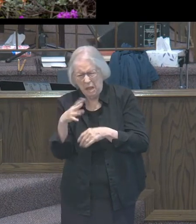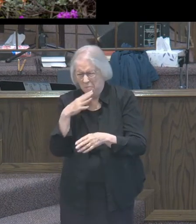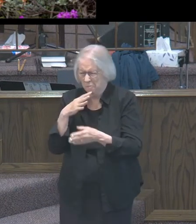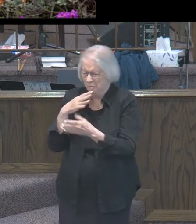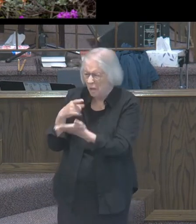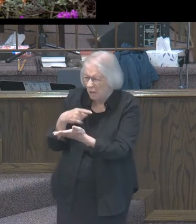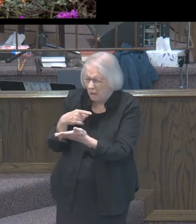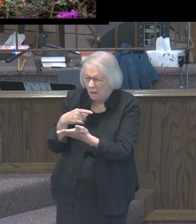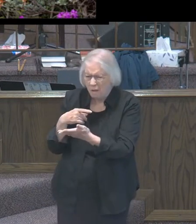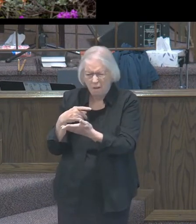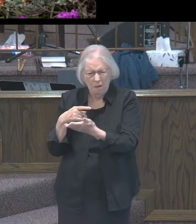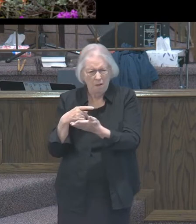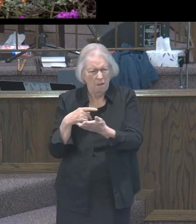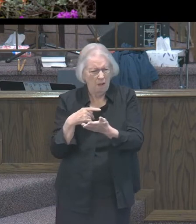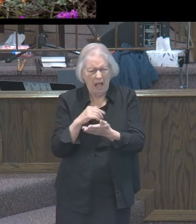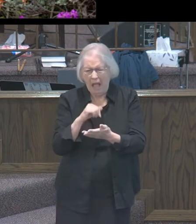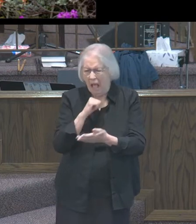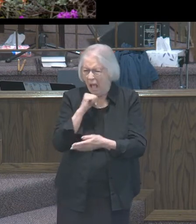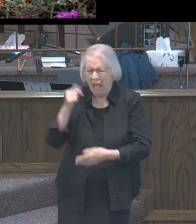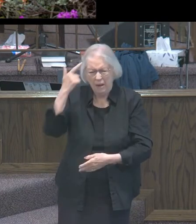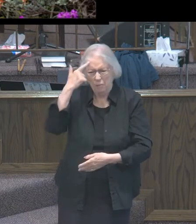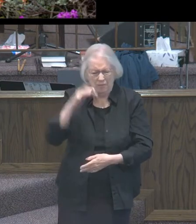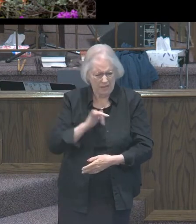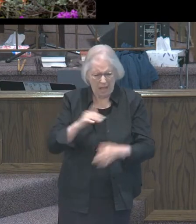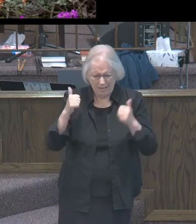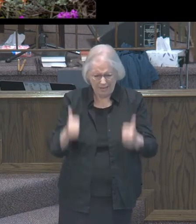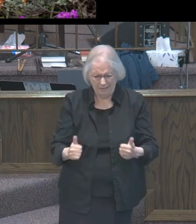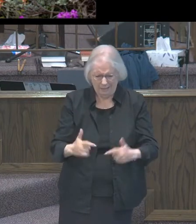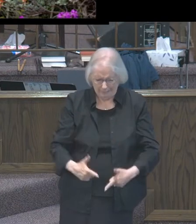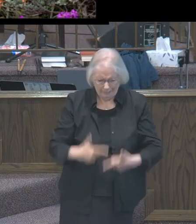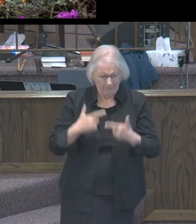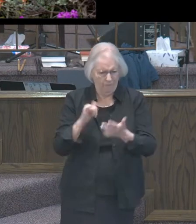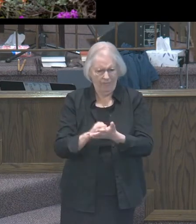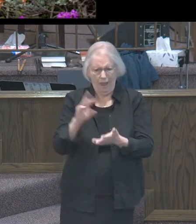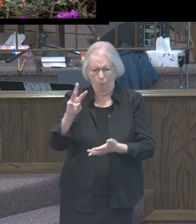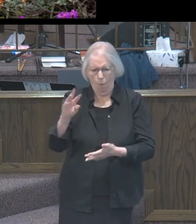Expressions of, I don't think I can do that.